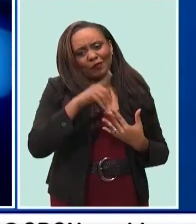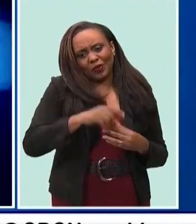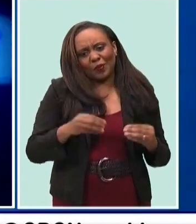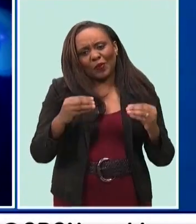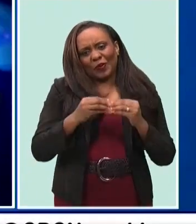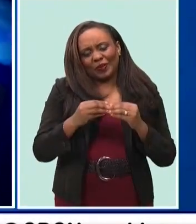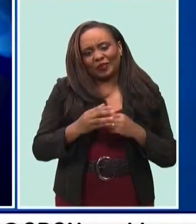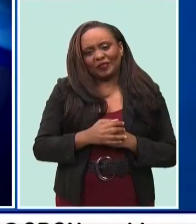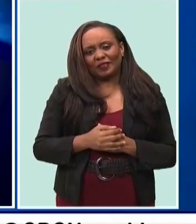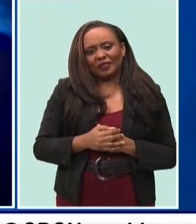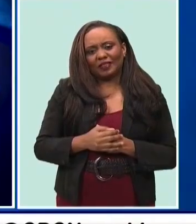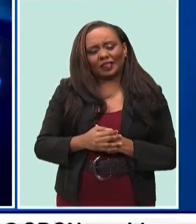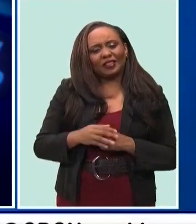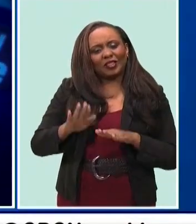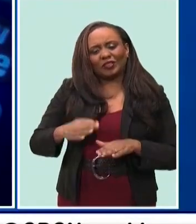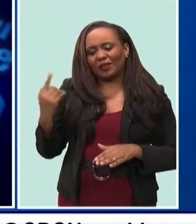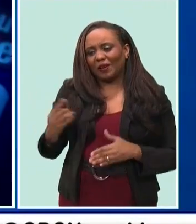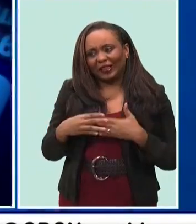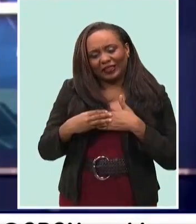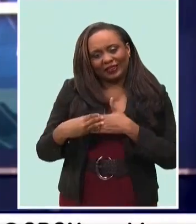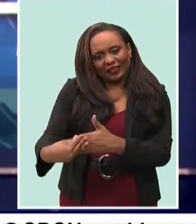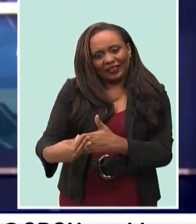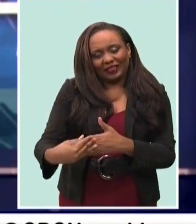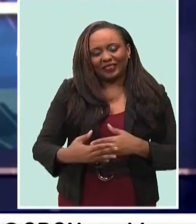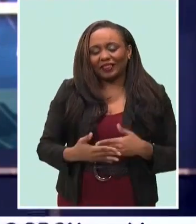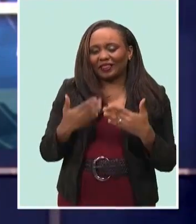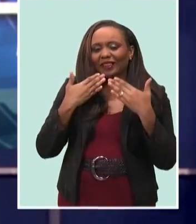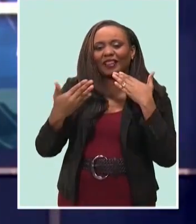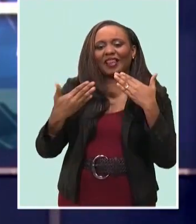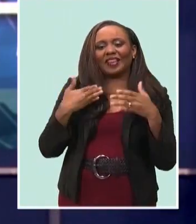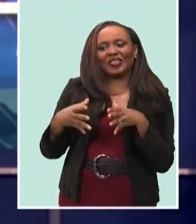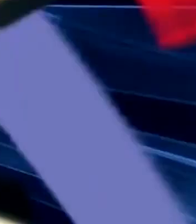And as they say, a little child shall lead them. Absolutely. Thank you